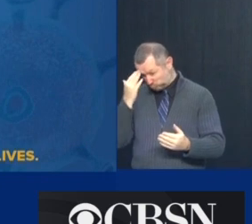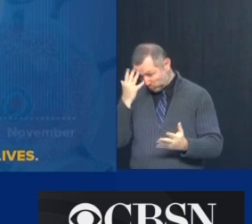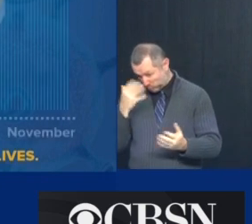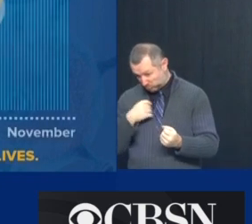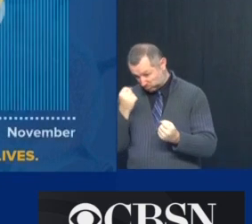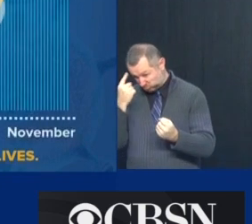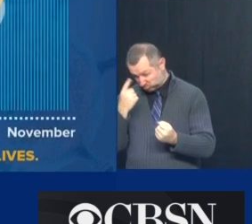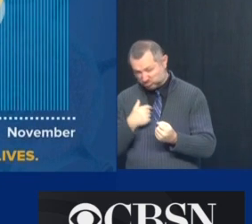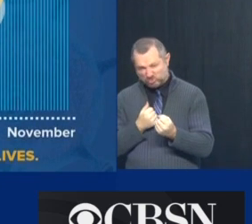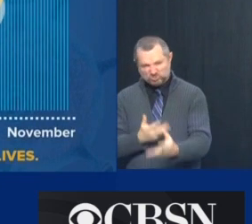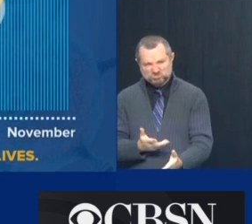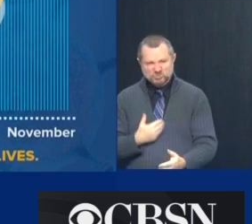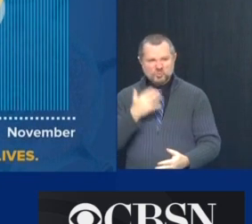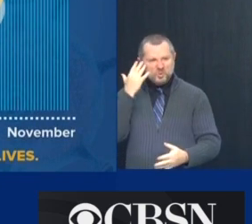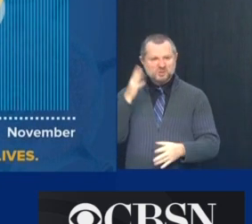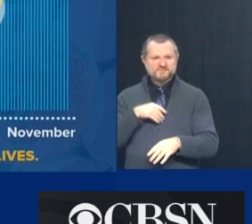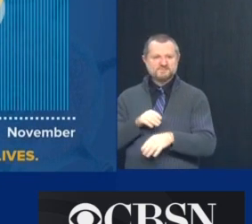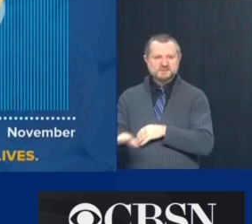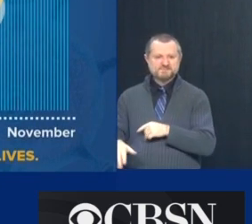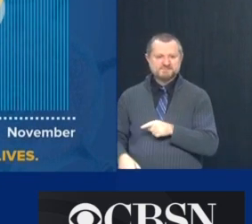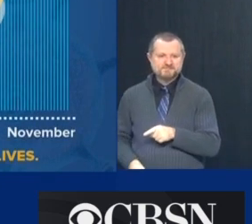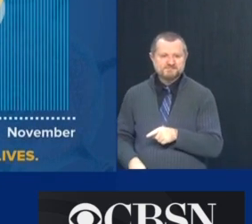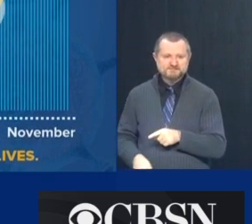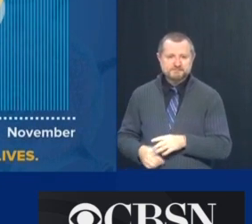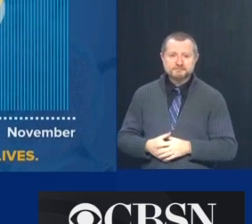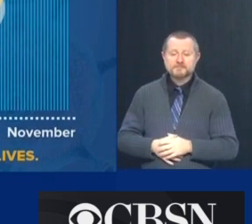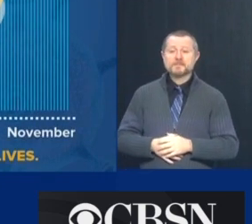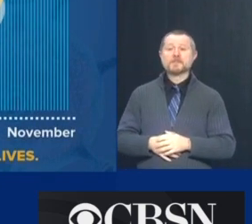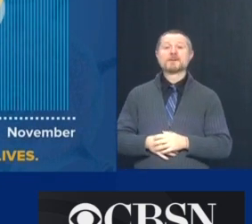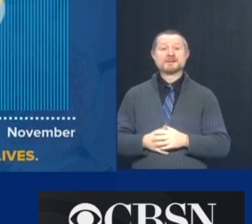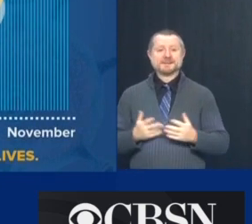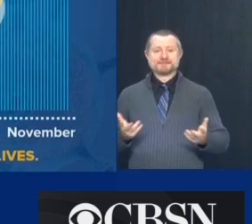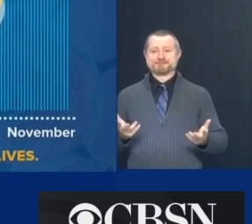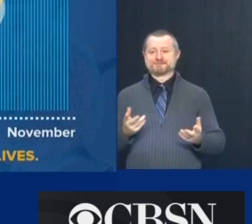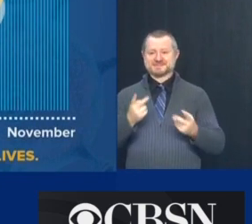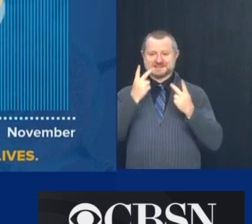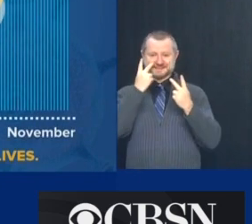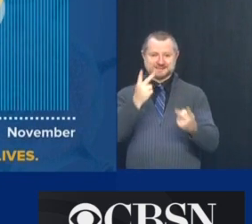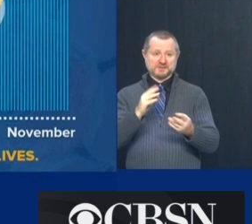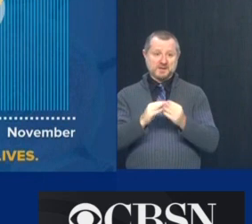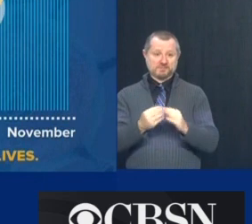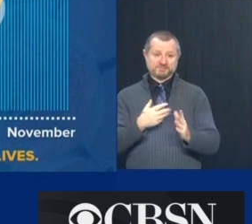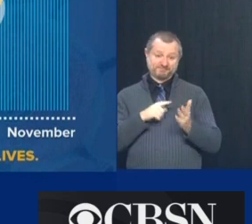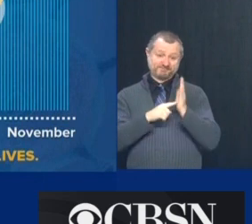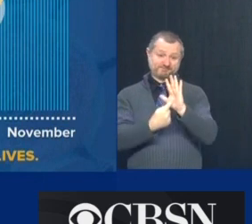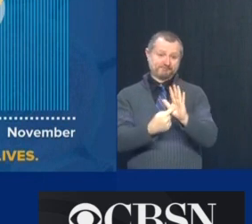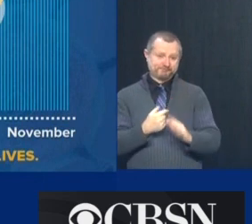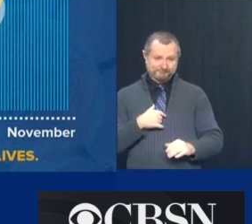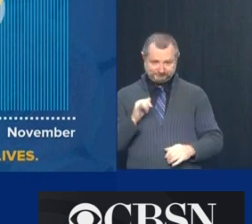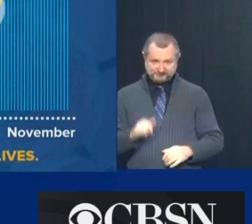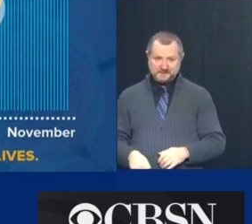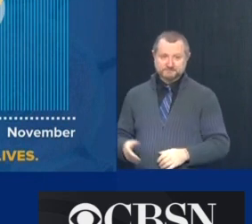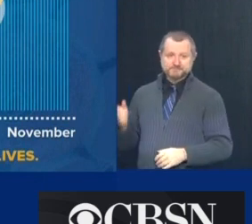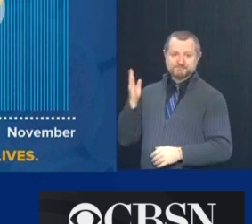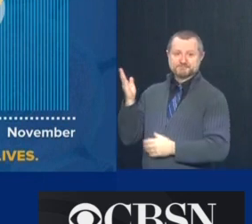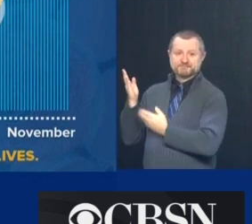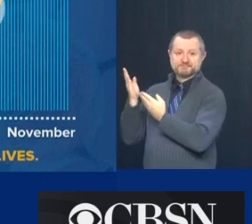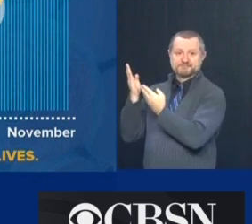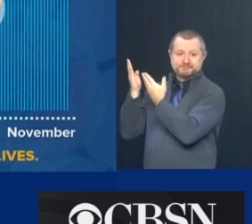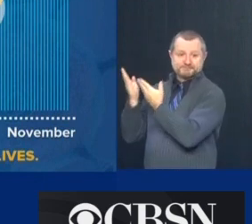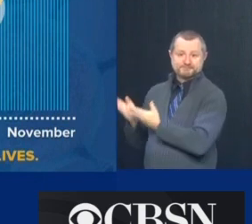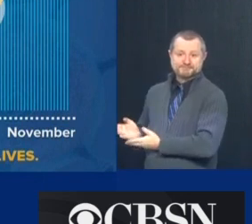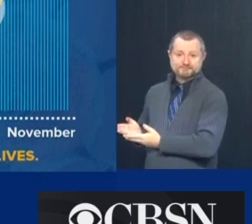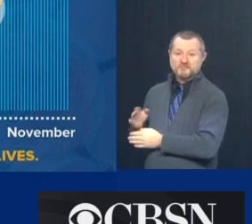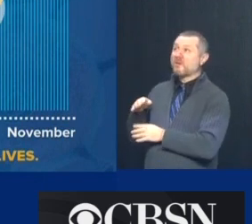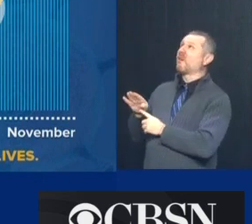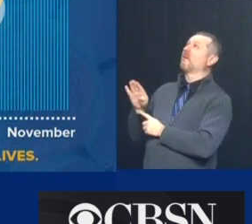and we understand the effect is dramatic. And this is the bottom line on all of this. COVID rates go up.